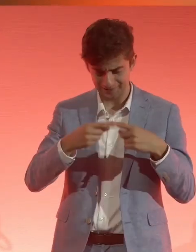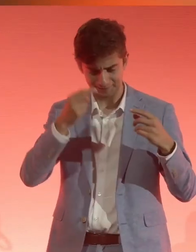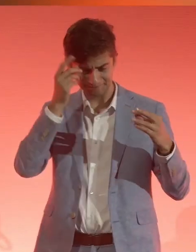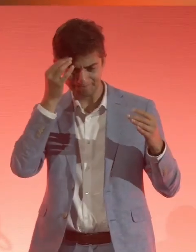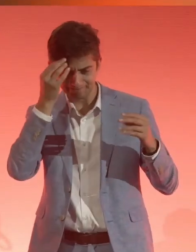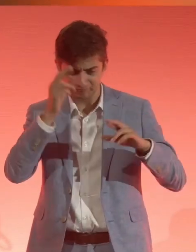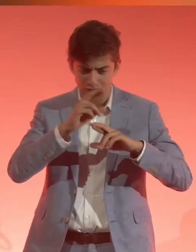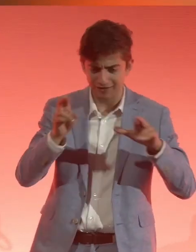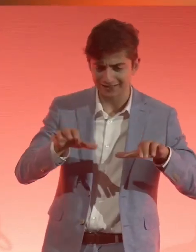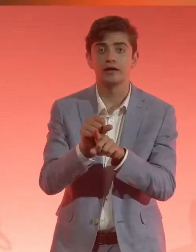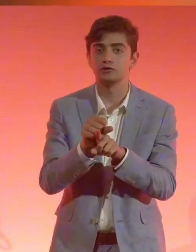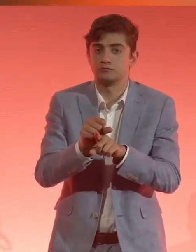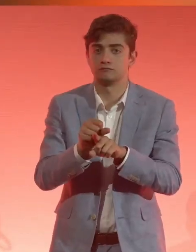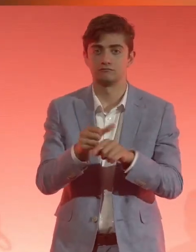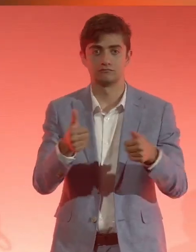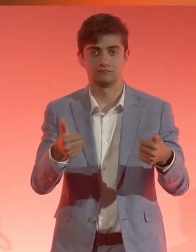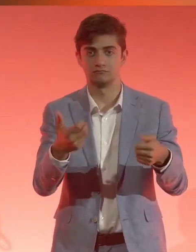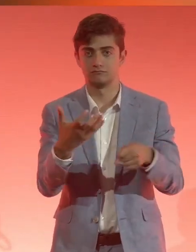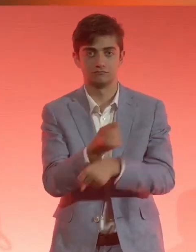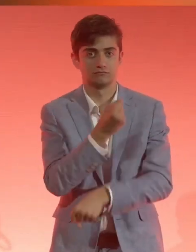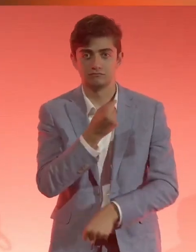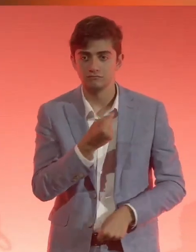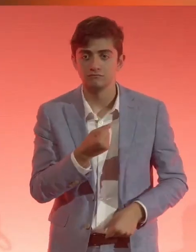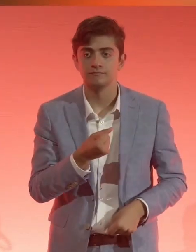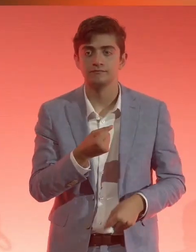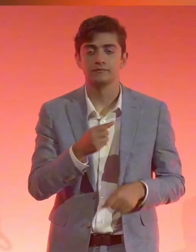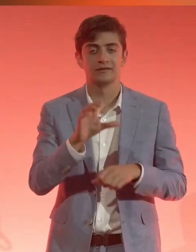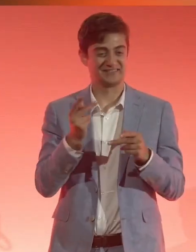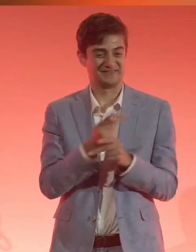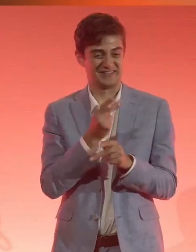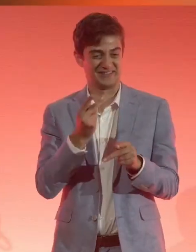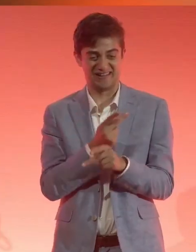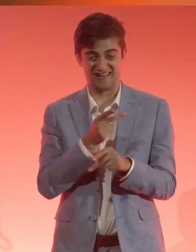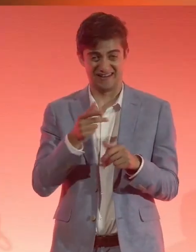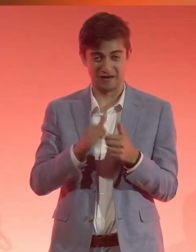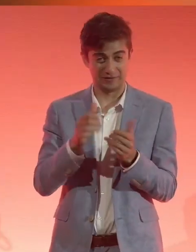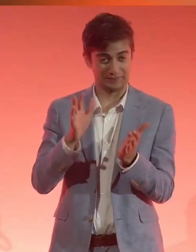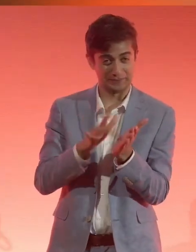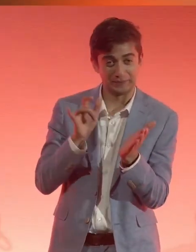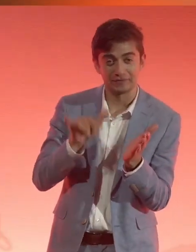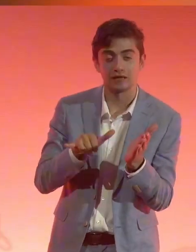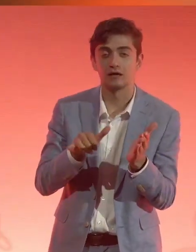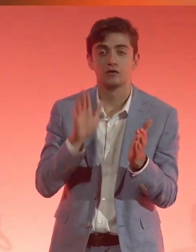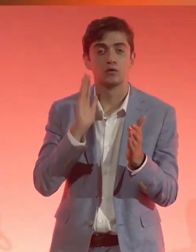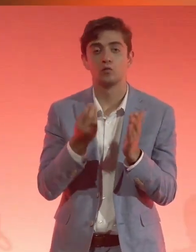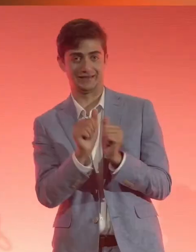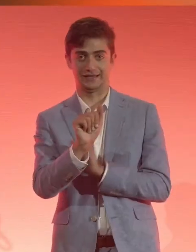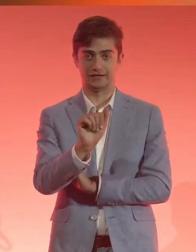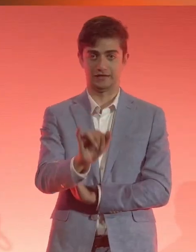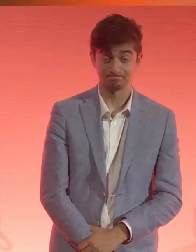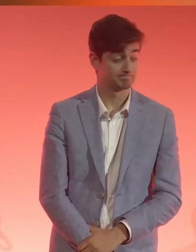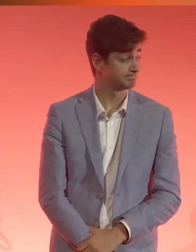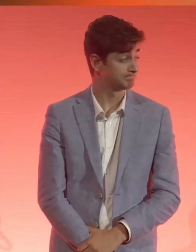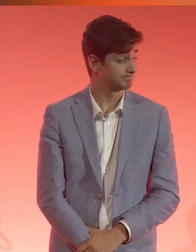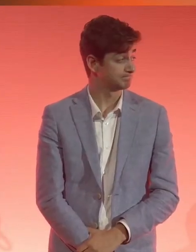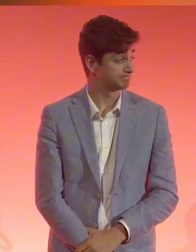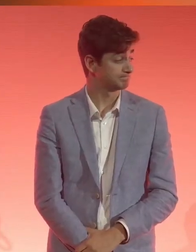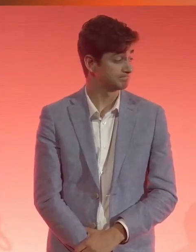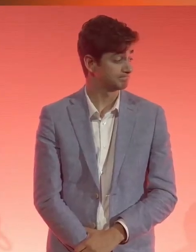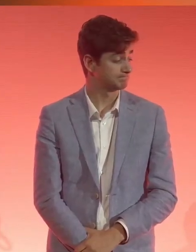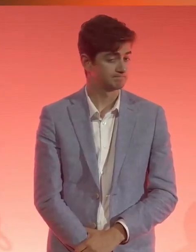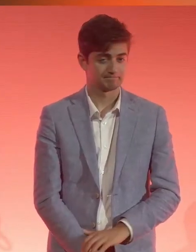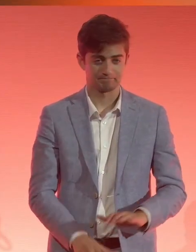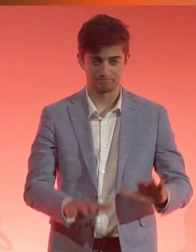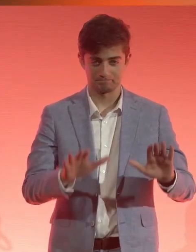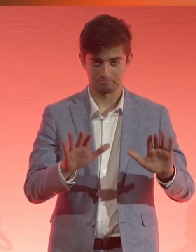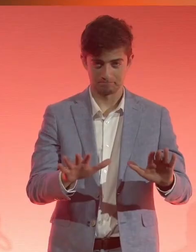moment, you're already ahead. And companies that figure this out will grow better with AI. All right, you have expressed